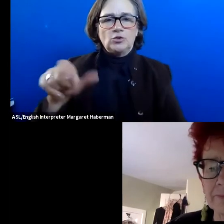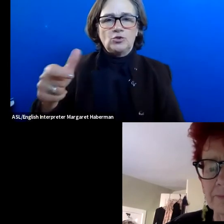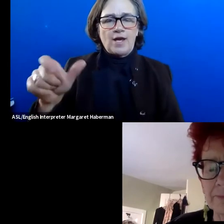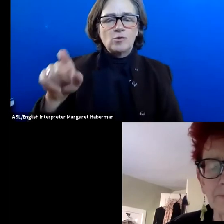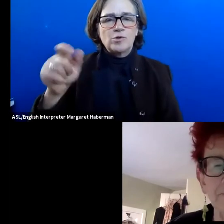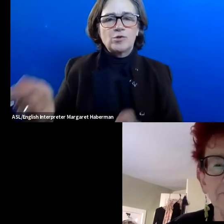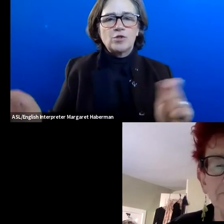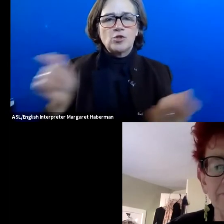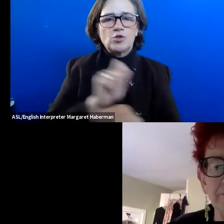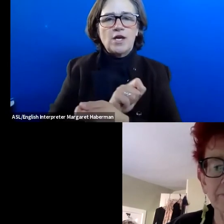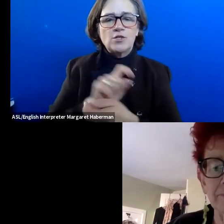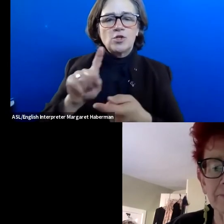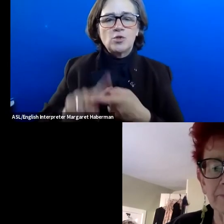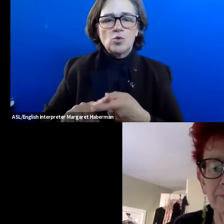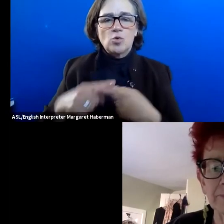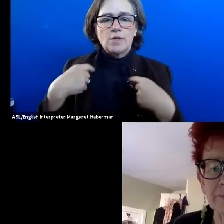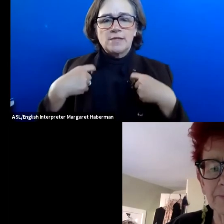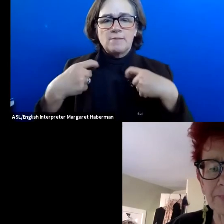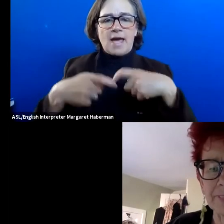I believe that will correct it.